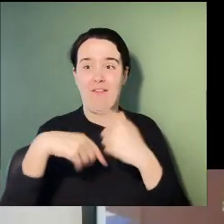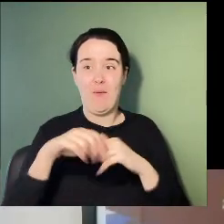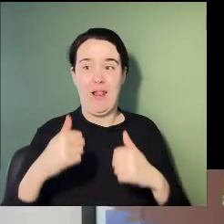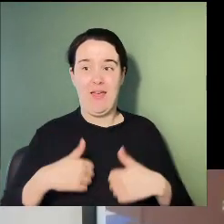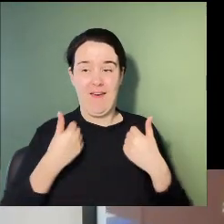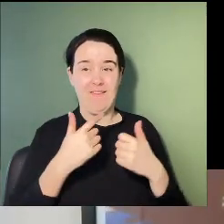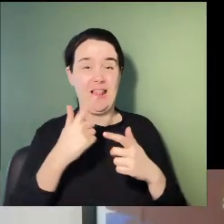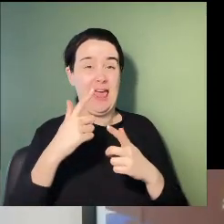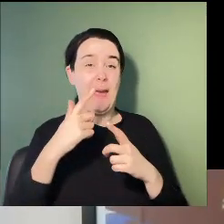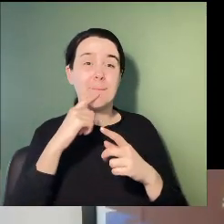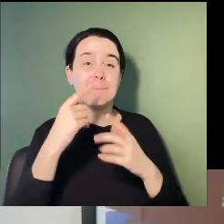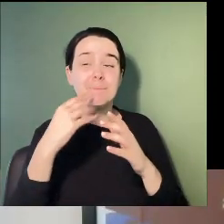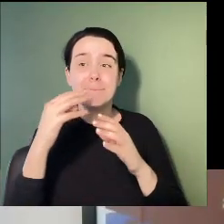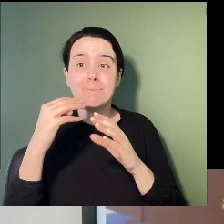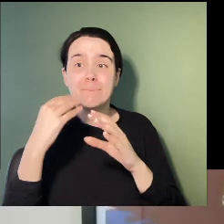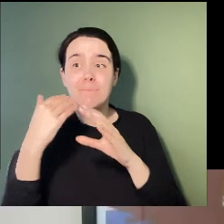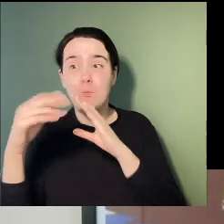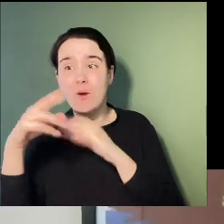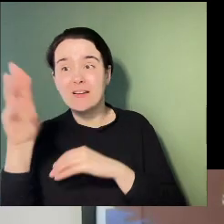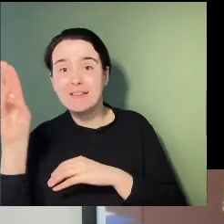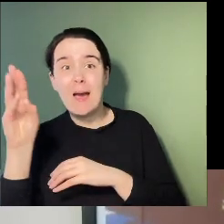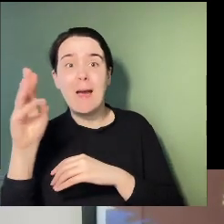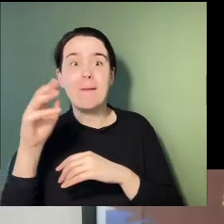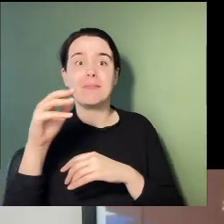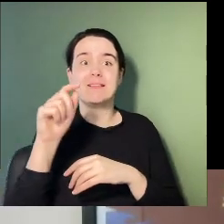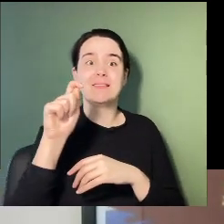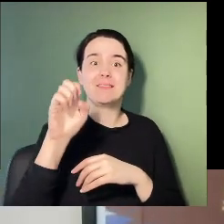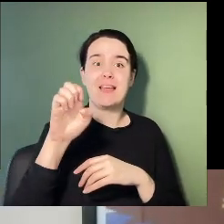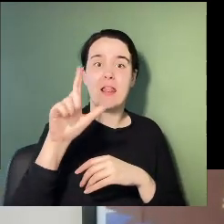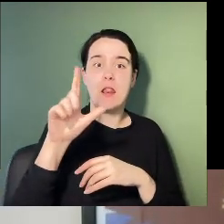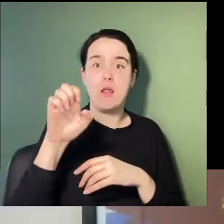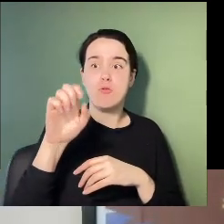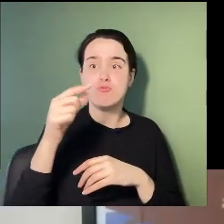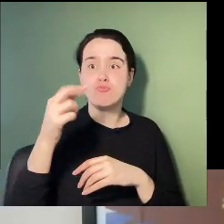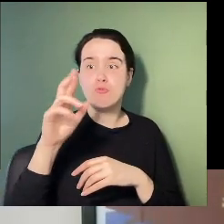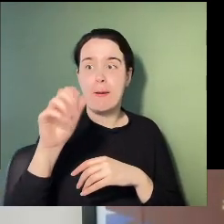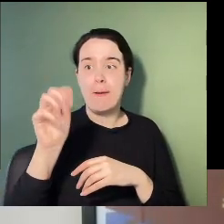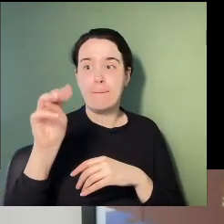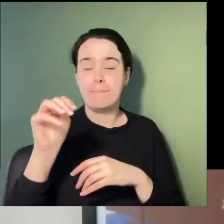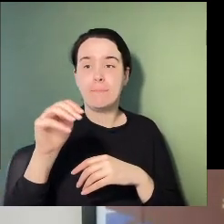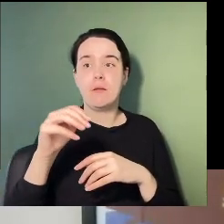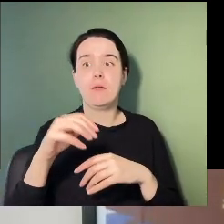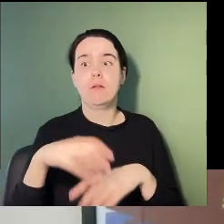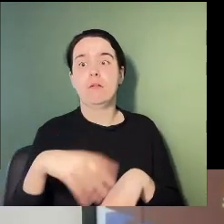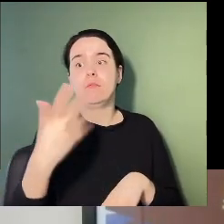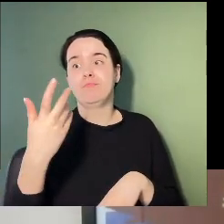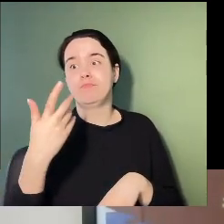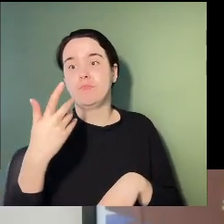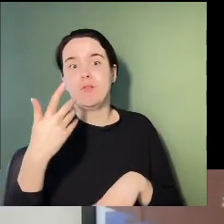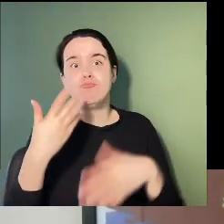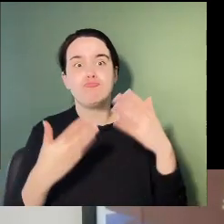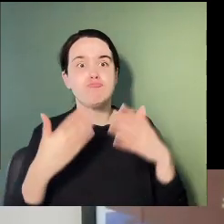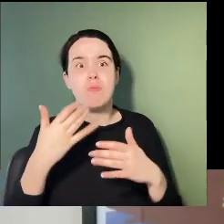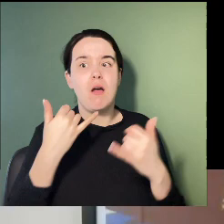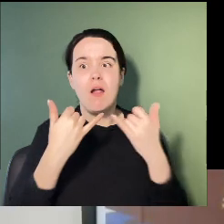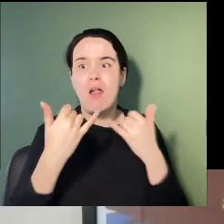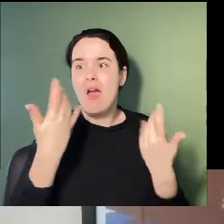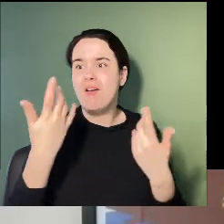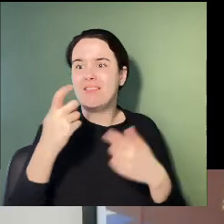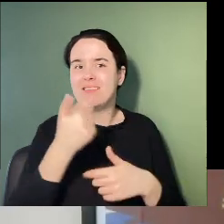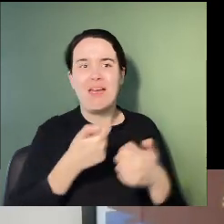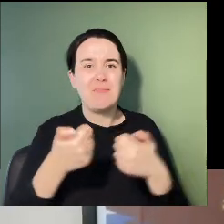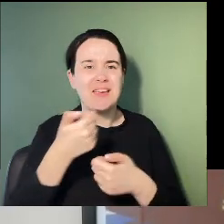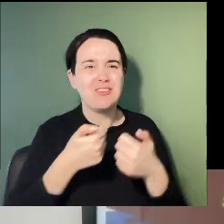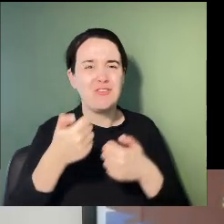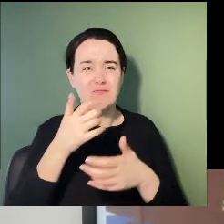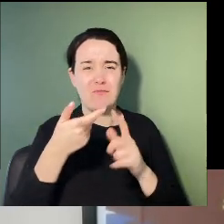WhatsApp, what happens on Telegram, what happens on just like robocalls or getting text messages from a